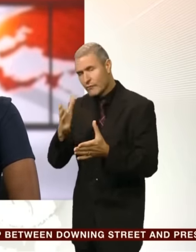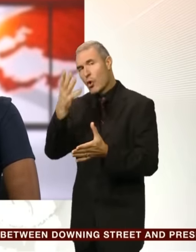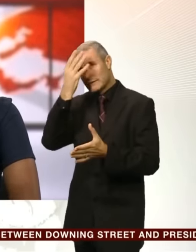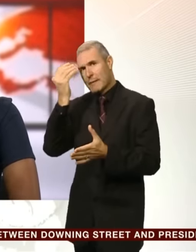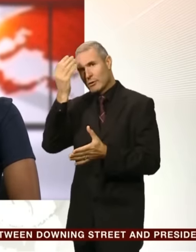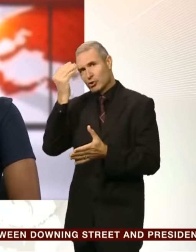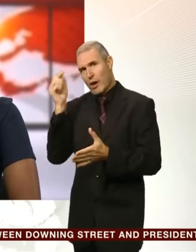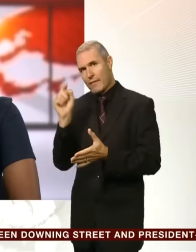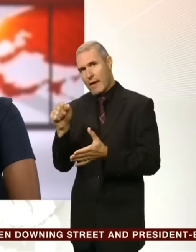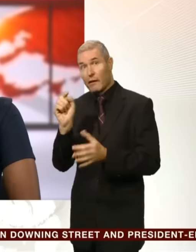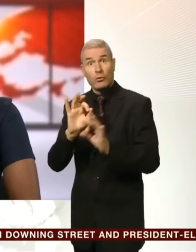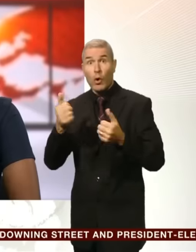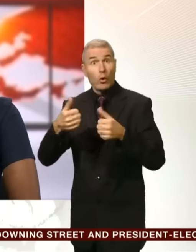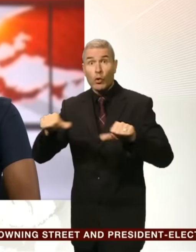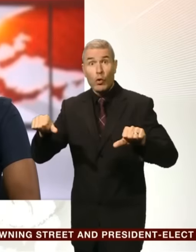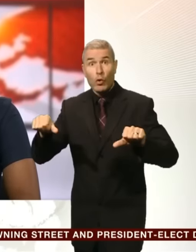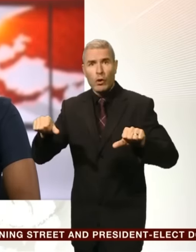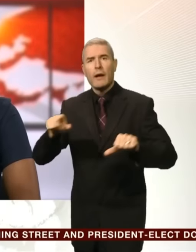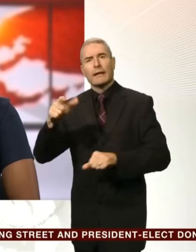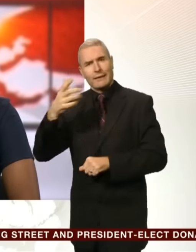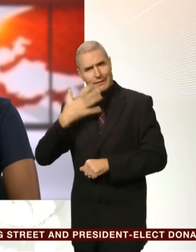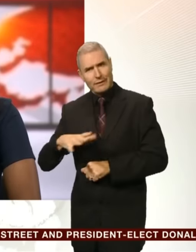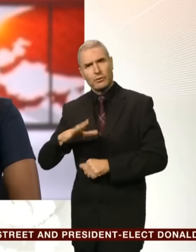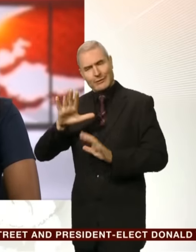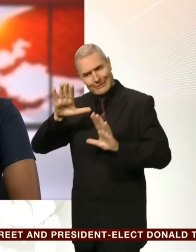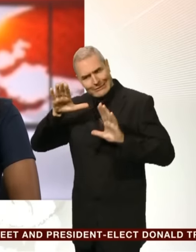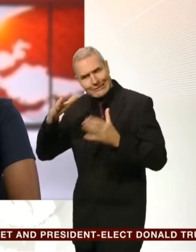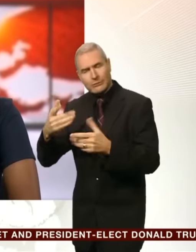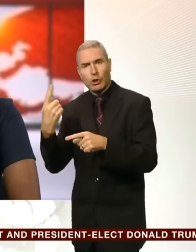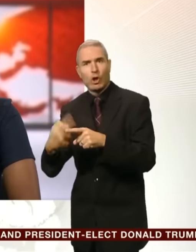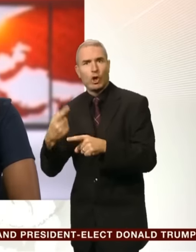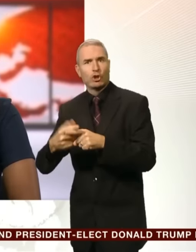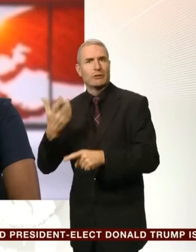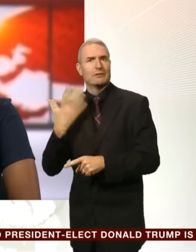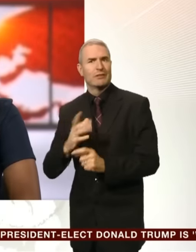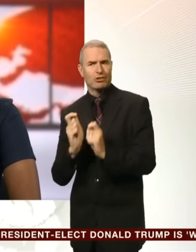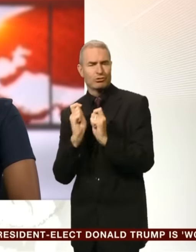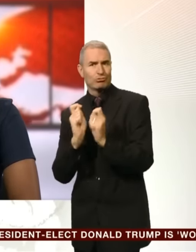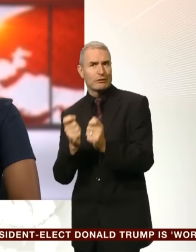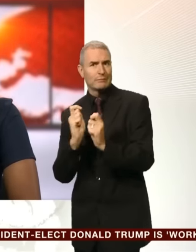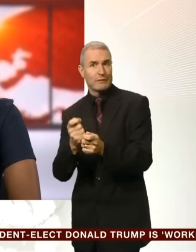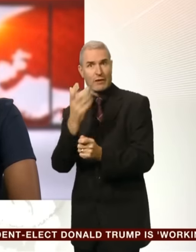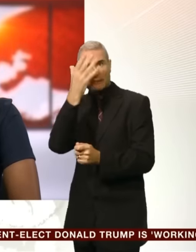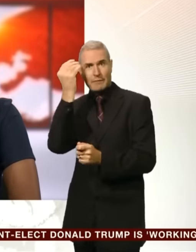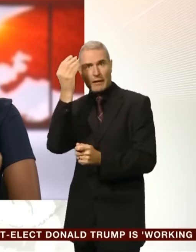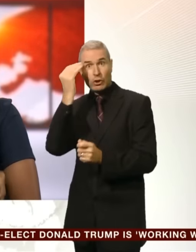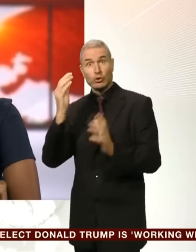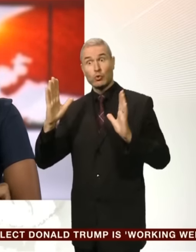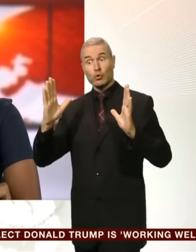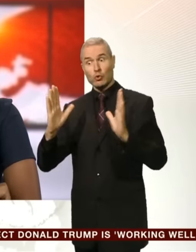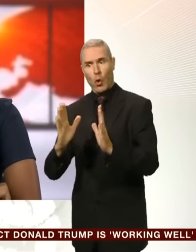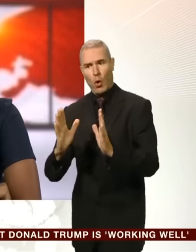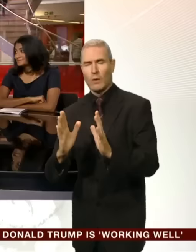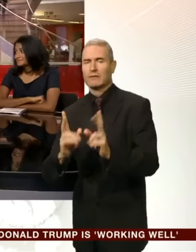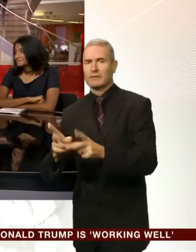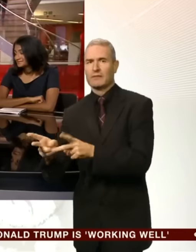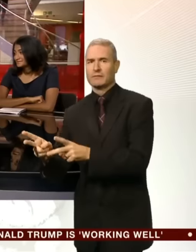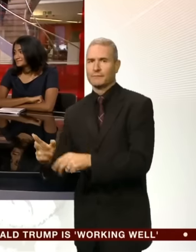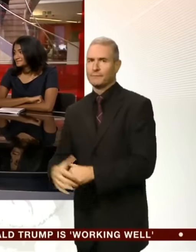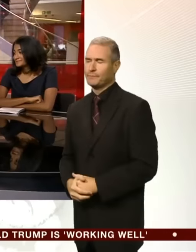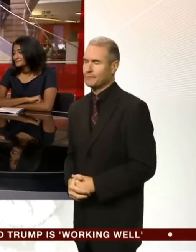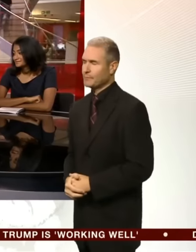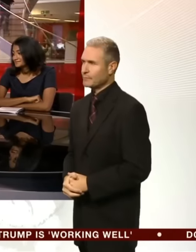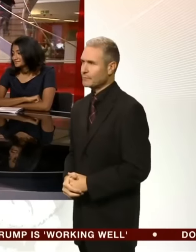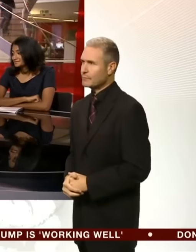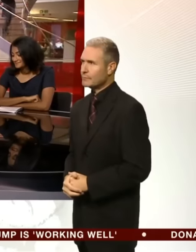dementia. There is no cure, and they're saying there really needs to be an urgent need for more treatments to stop or slow the disease. Smita, thank you very